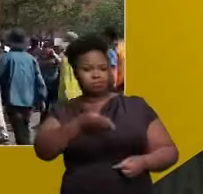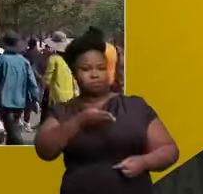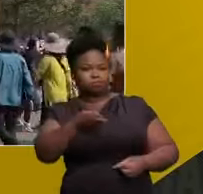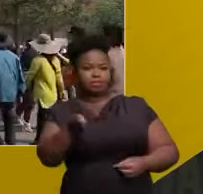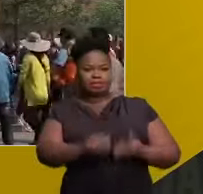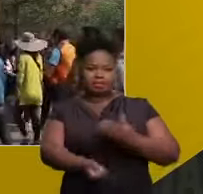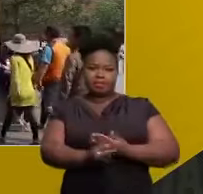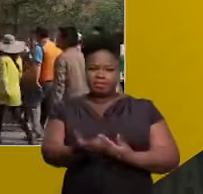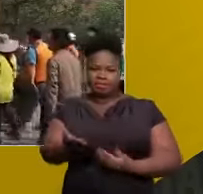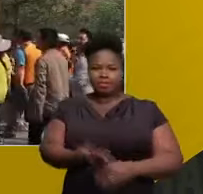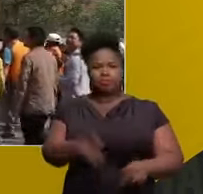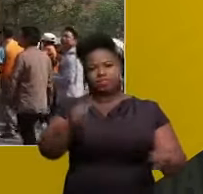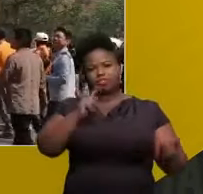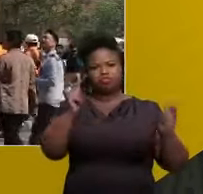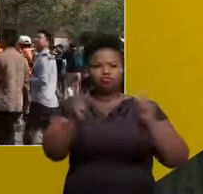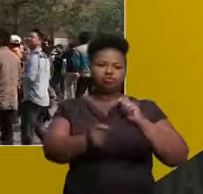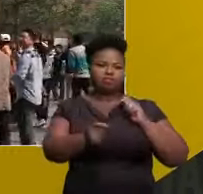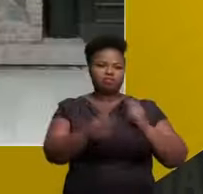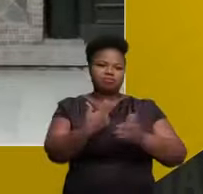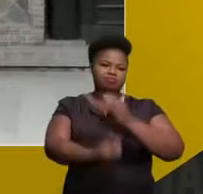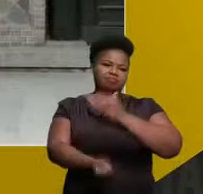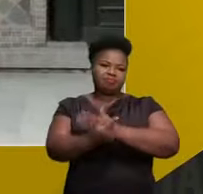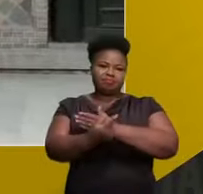on. Change is inevitable. So